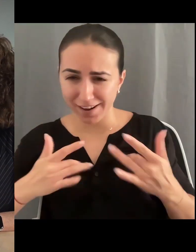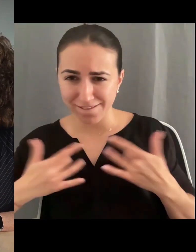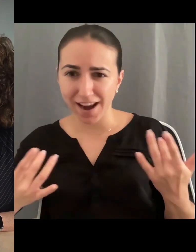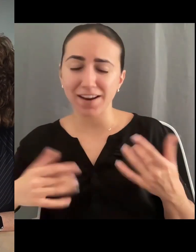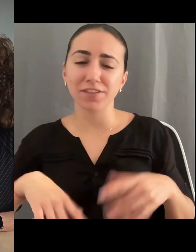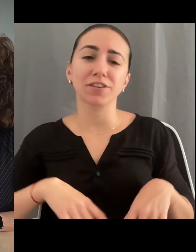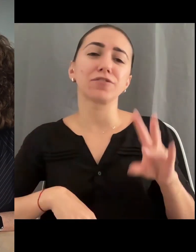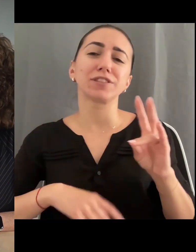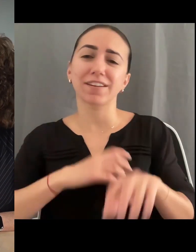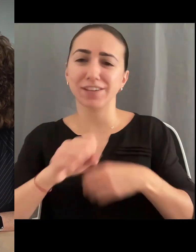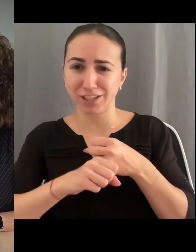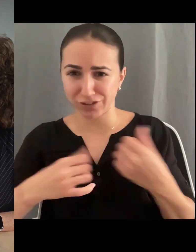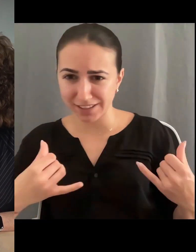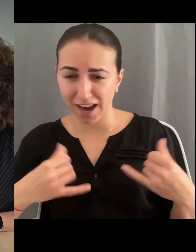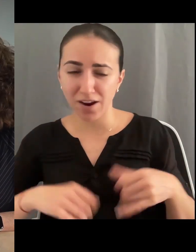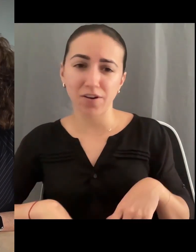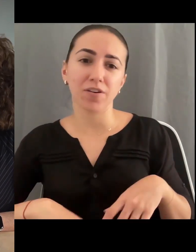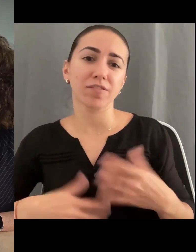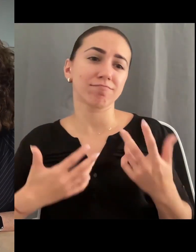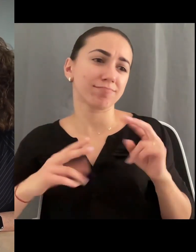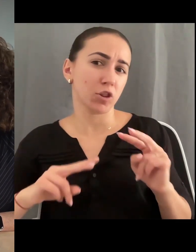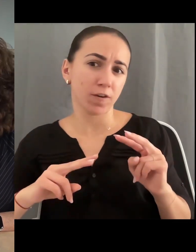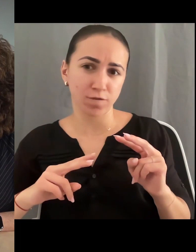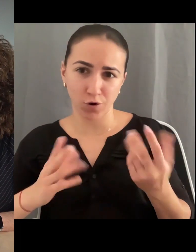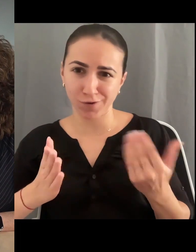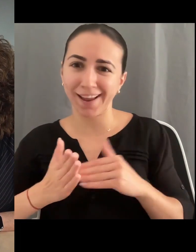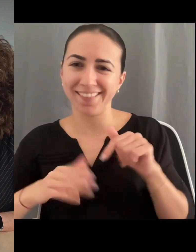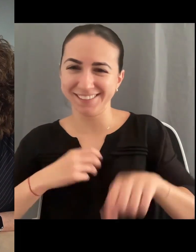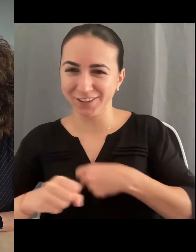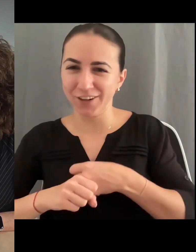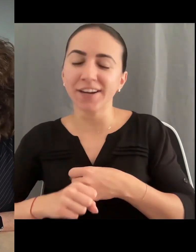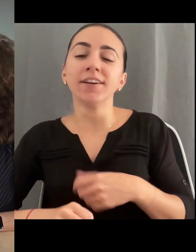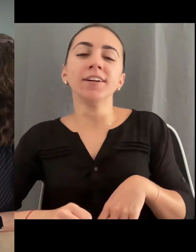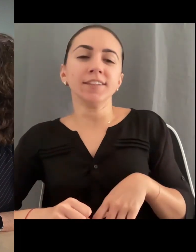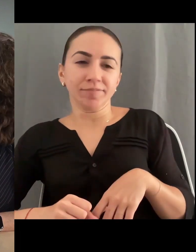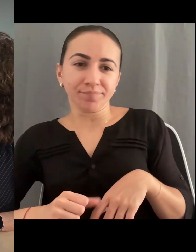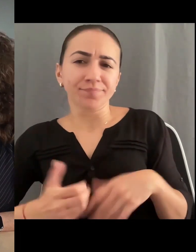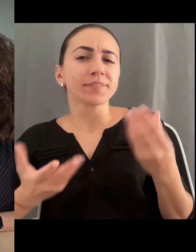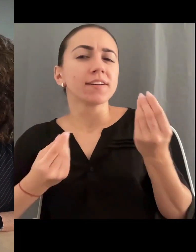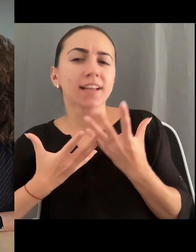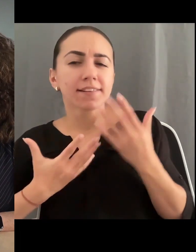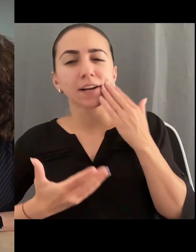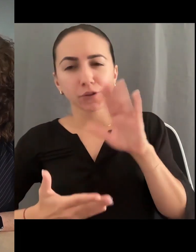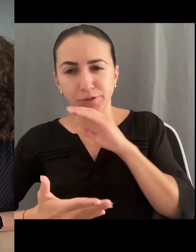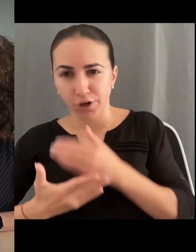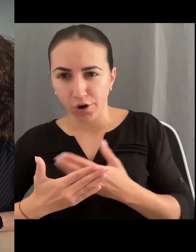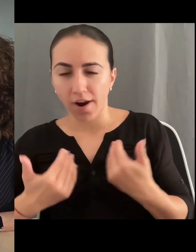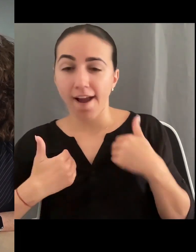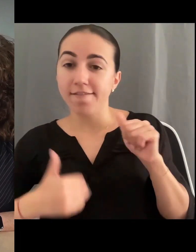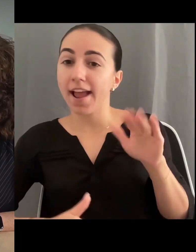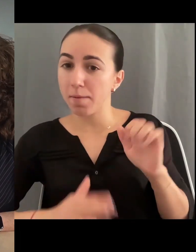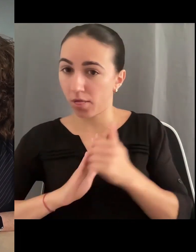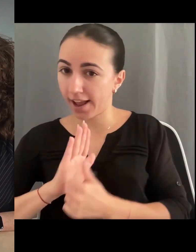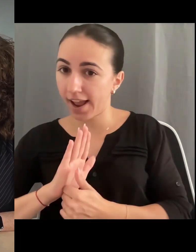last 7 years now, and looking forward to going again this year as well. So tell us a little bit about, I know it's your daughter who has an ABLE